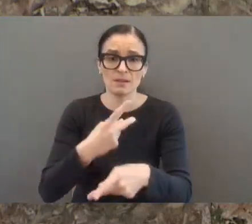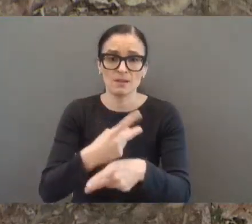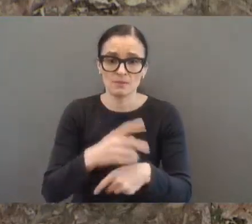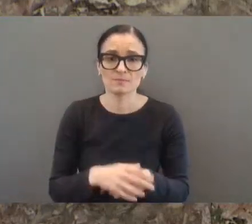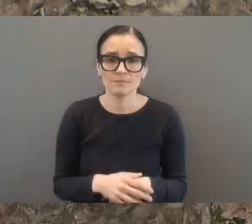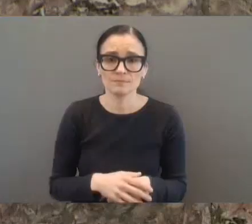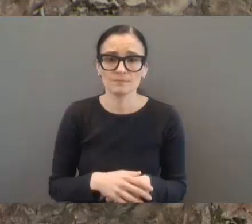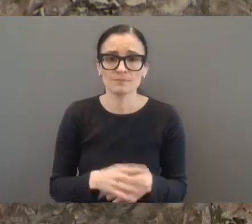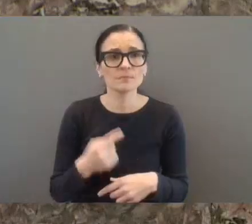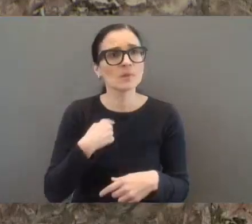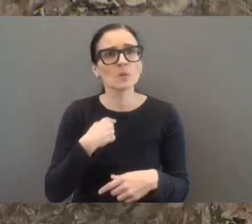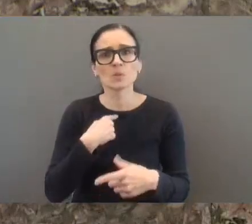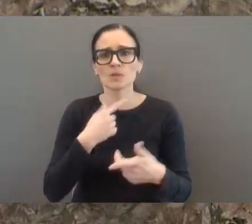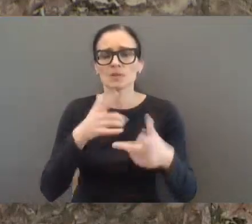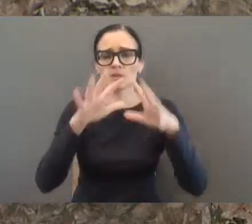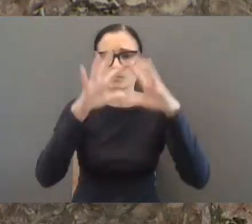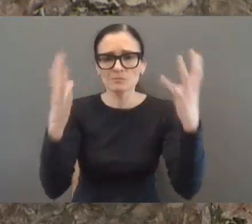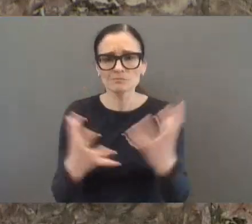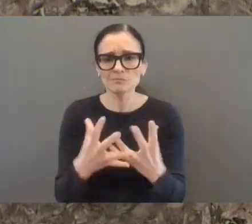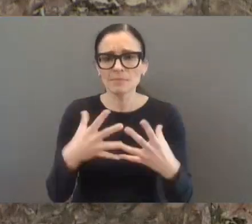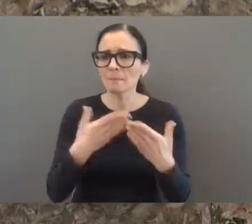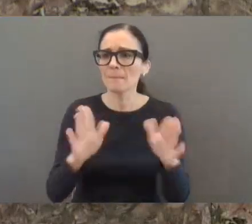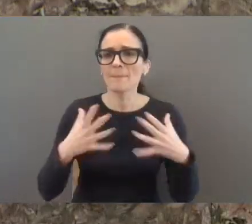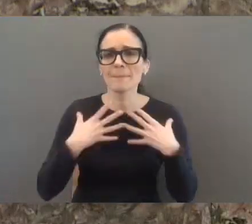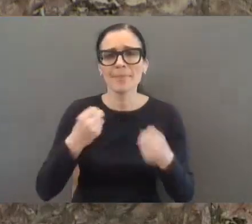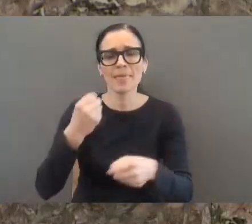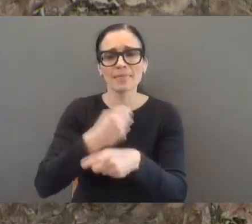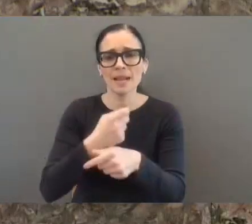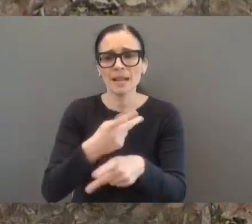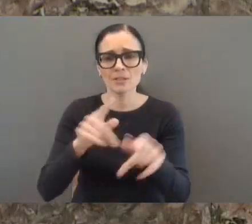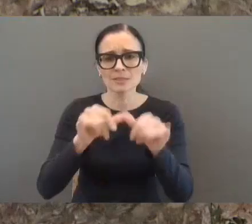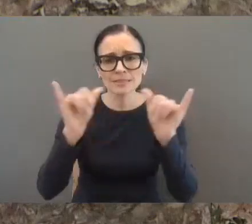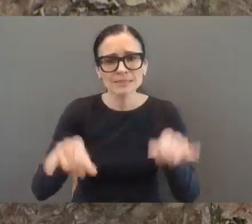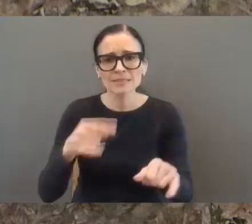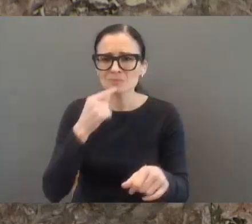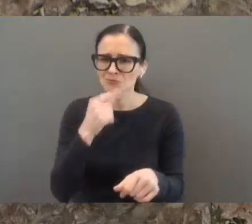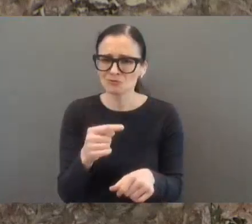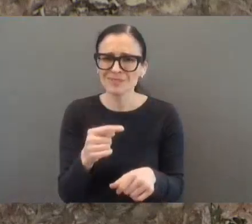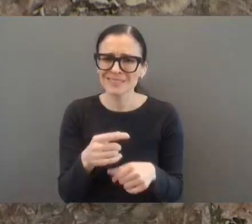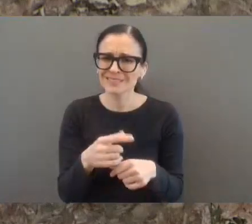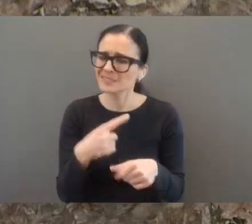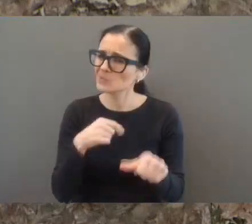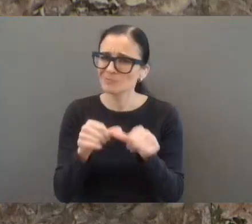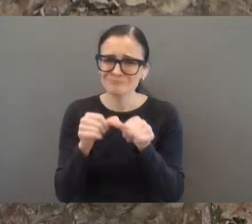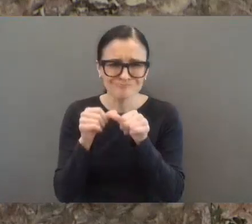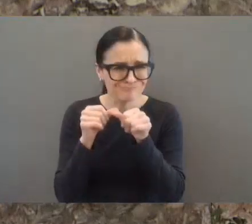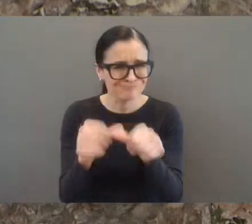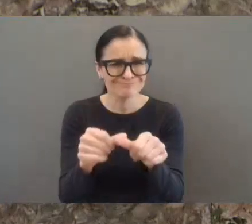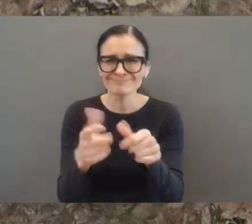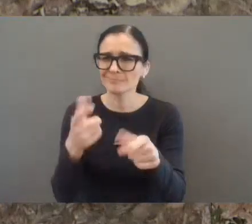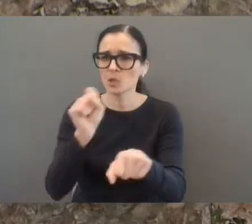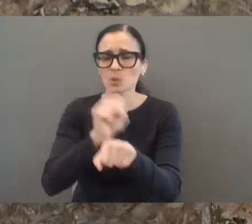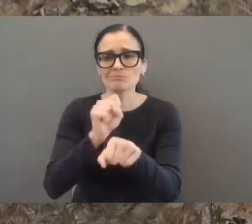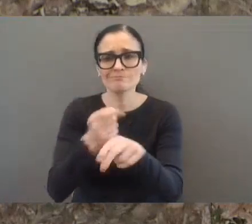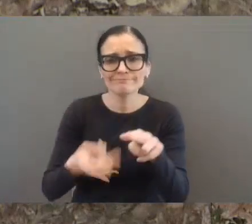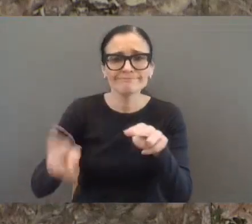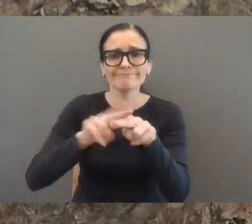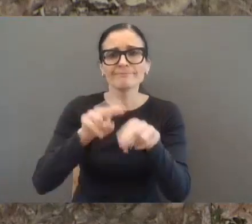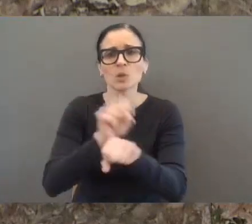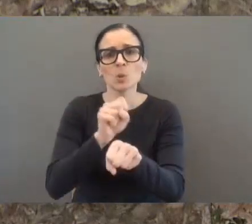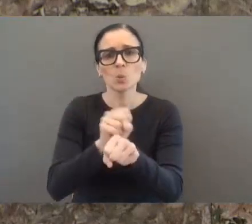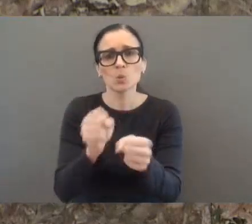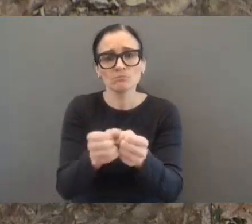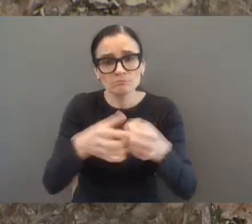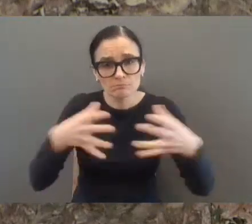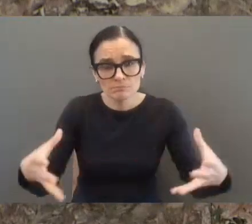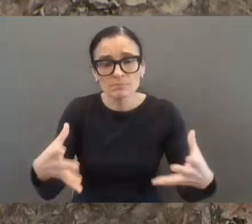I'm describing today to build the workforce, to strengthen the healthcare system, to ensure that our public healthcare system is there